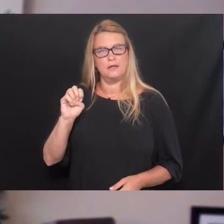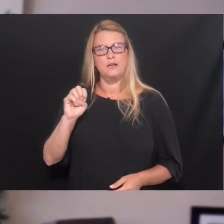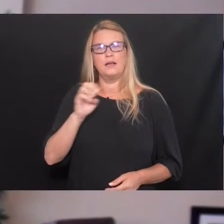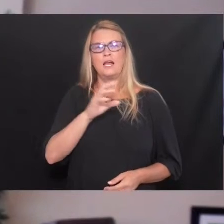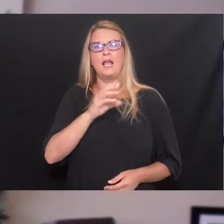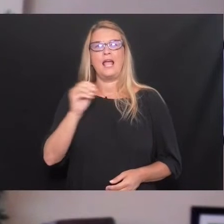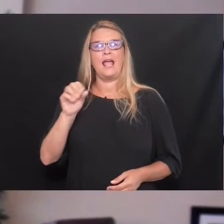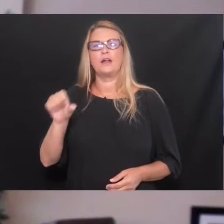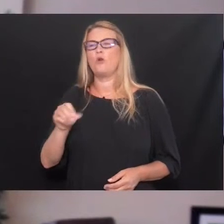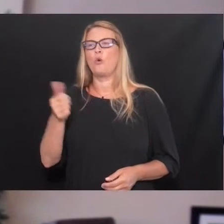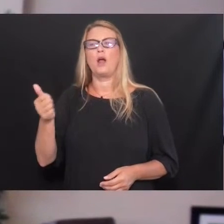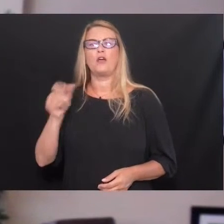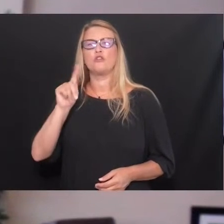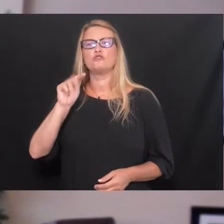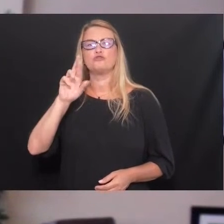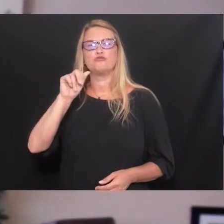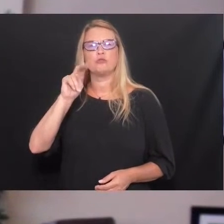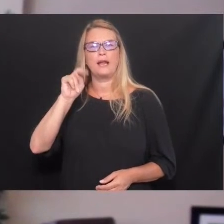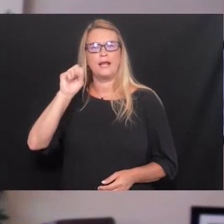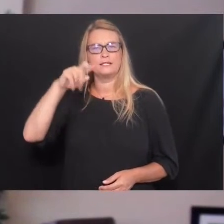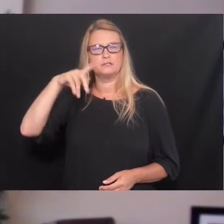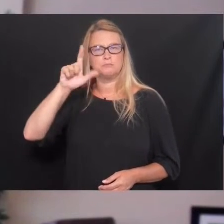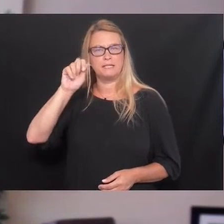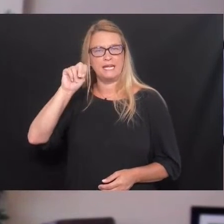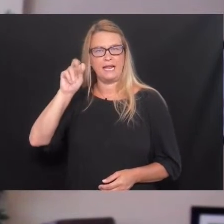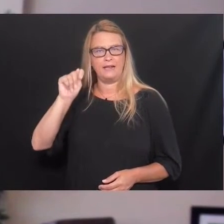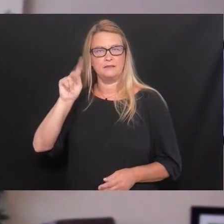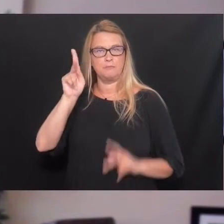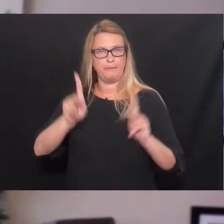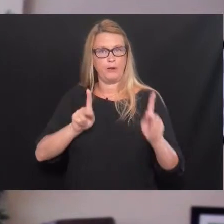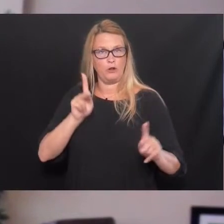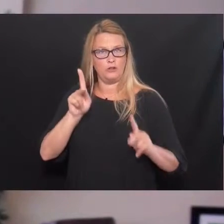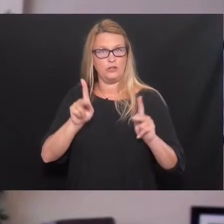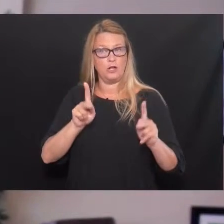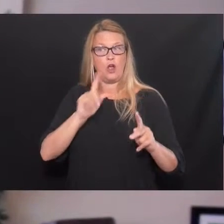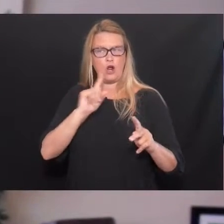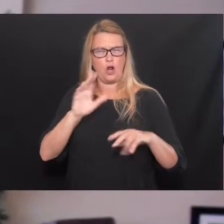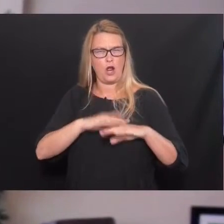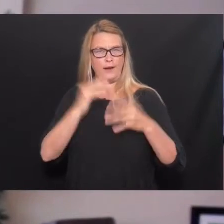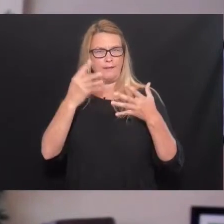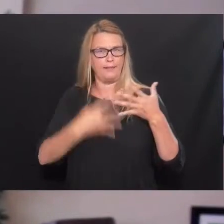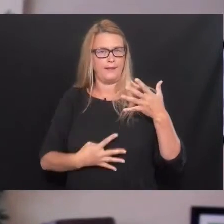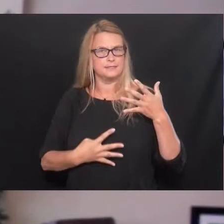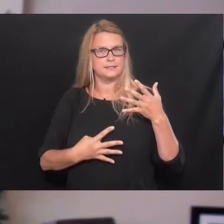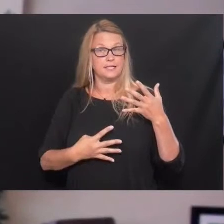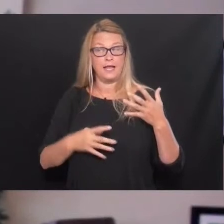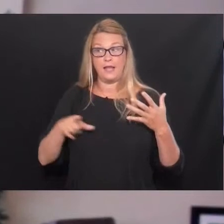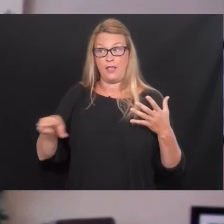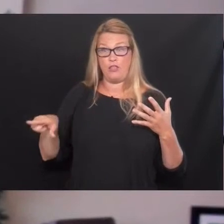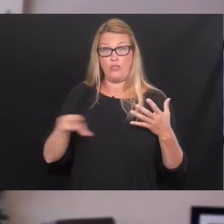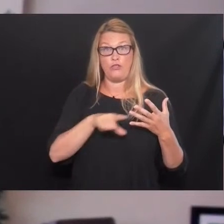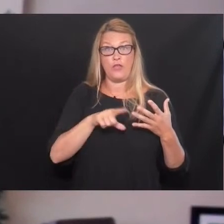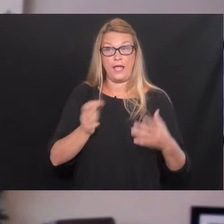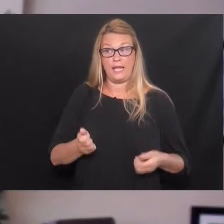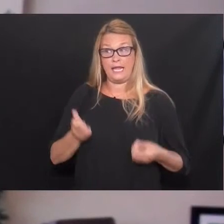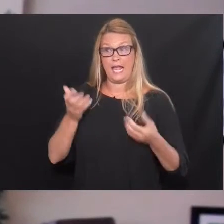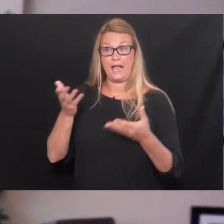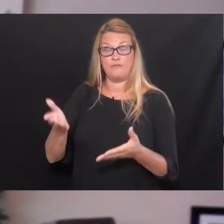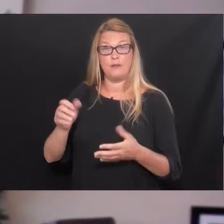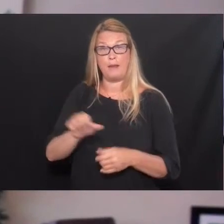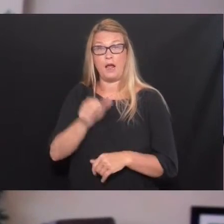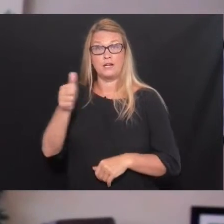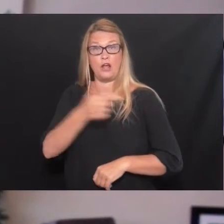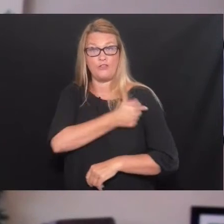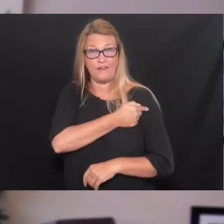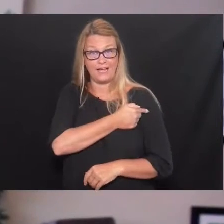of a transplant, but these people are clearly immunocompromised as well. And what they found was by administering the